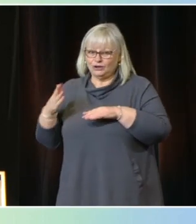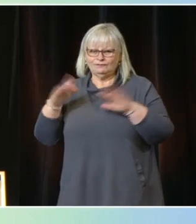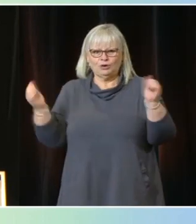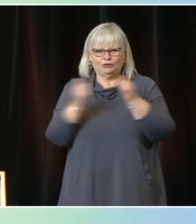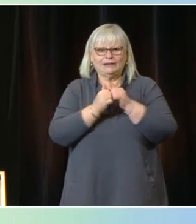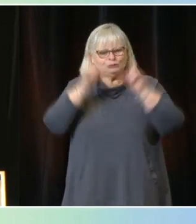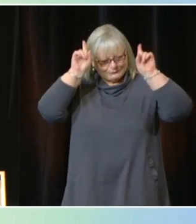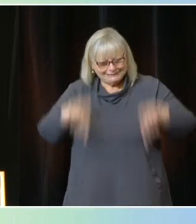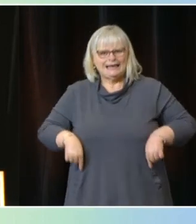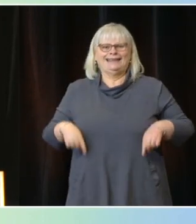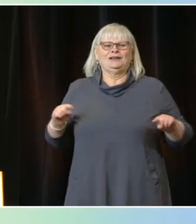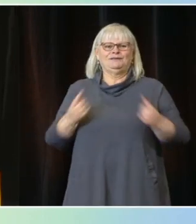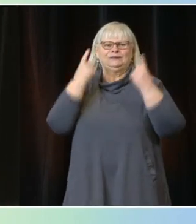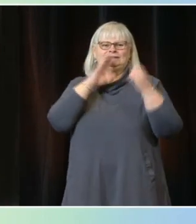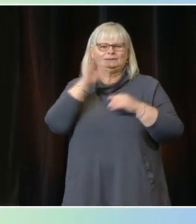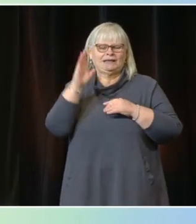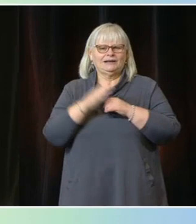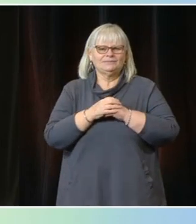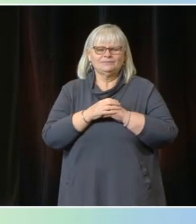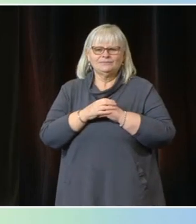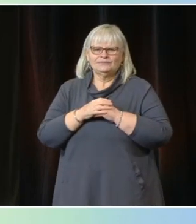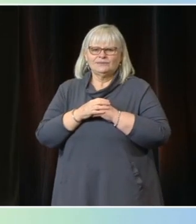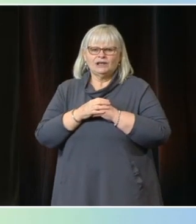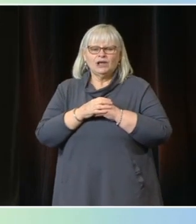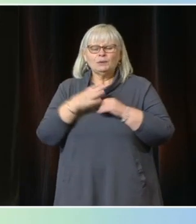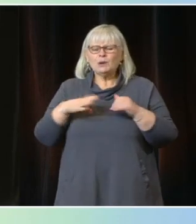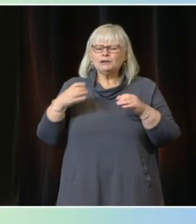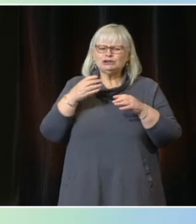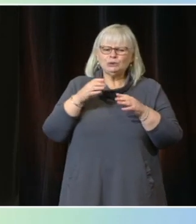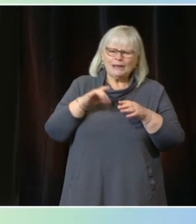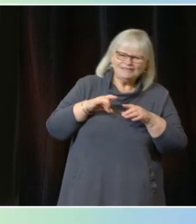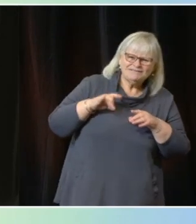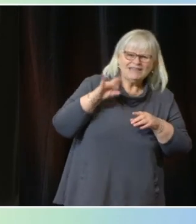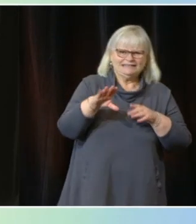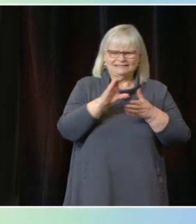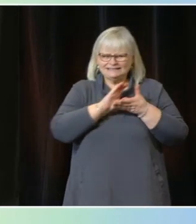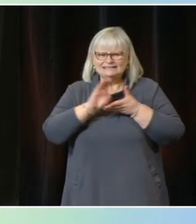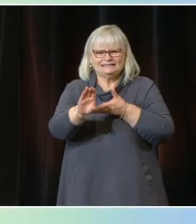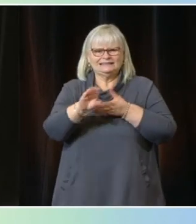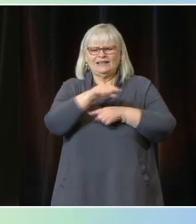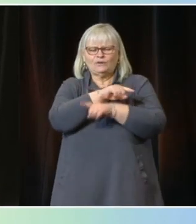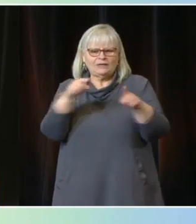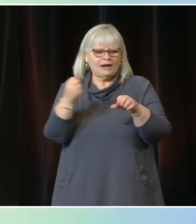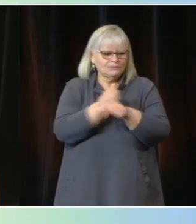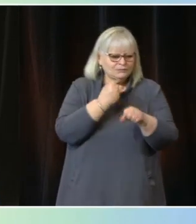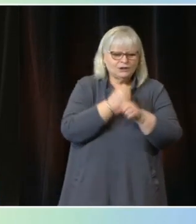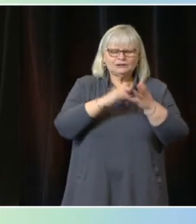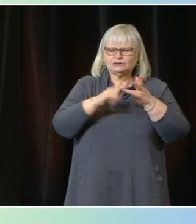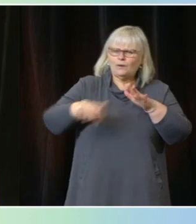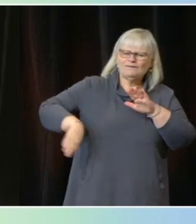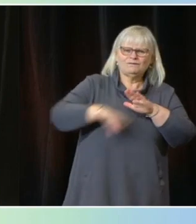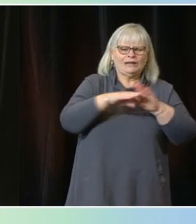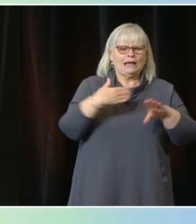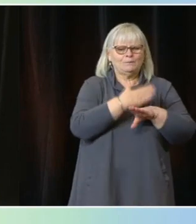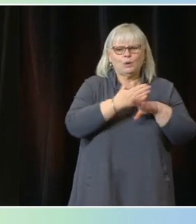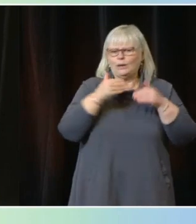started investing in the productivity of our people and businesses and maintaining full employment should be the first things